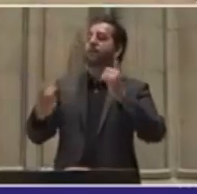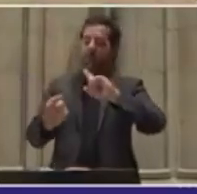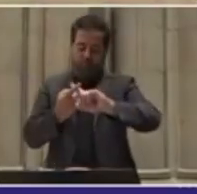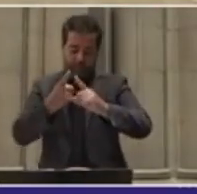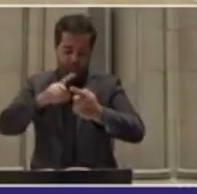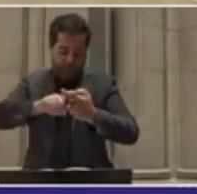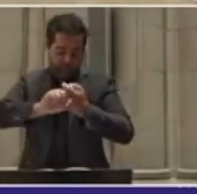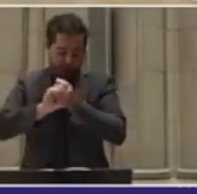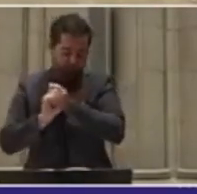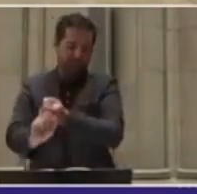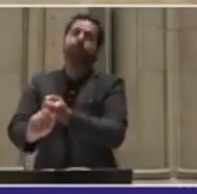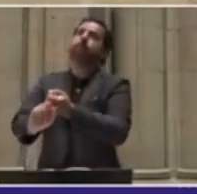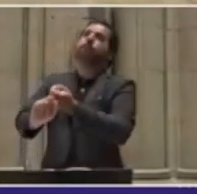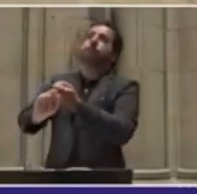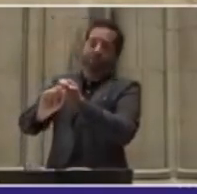friend,